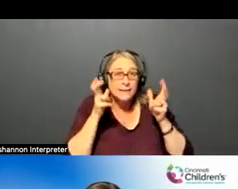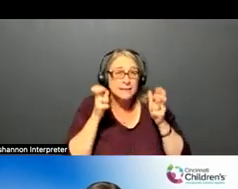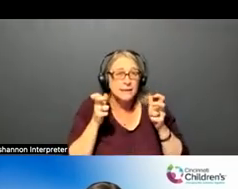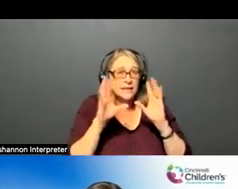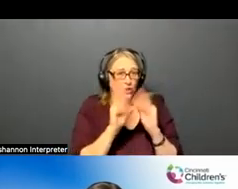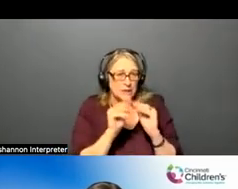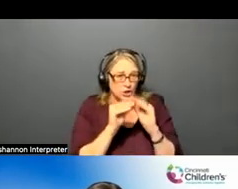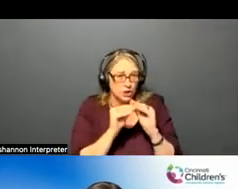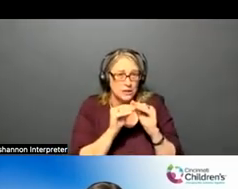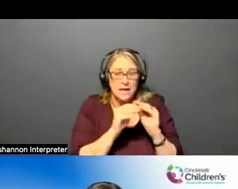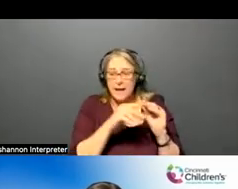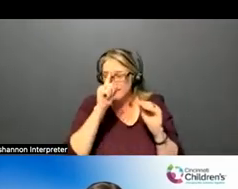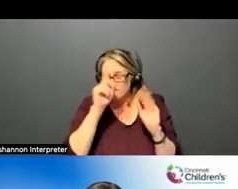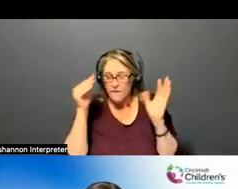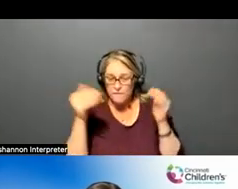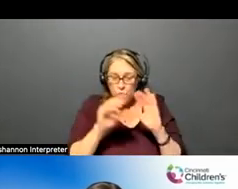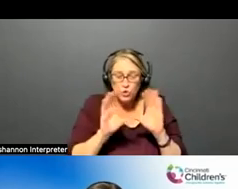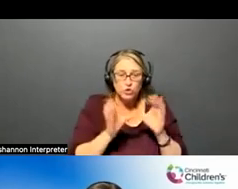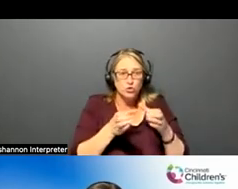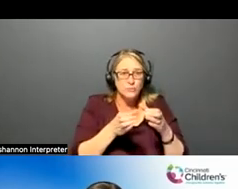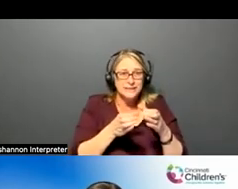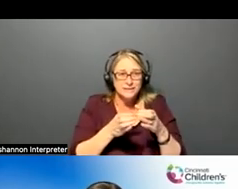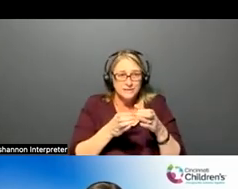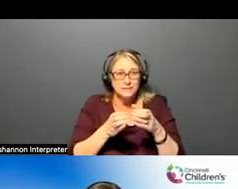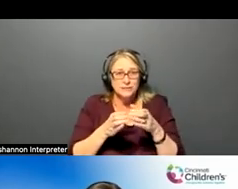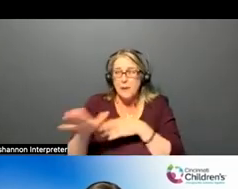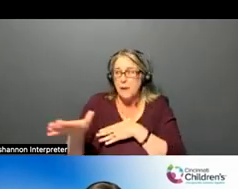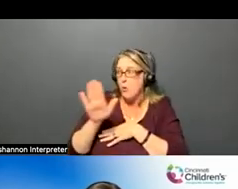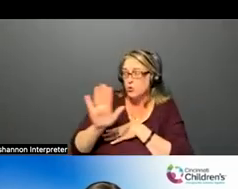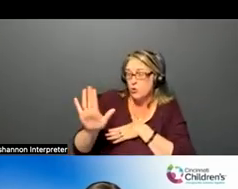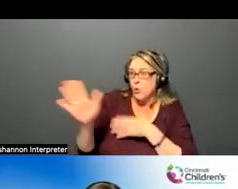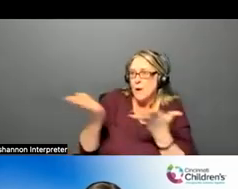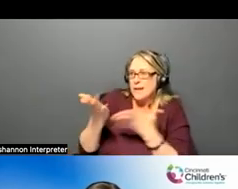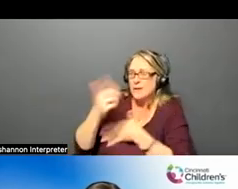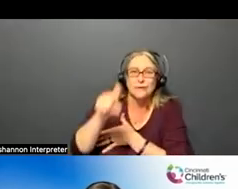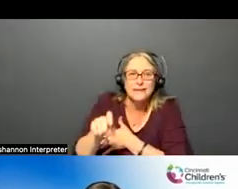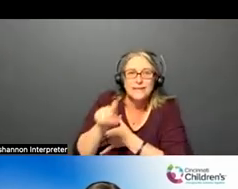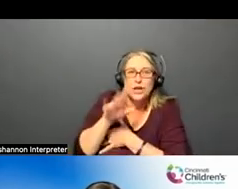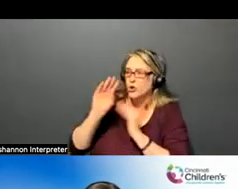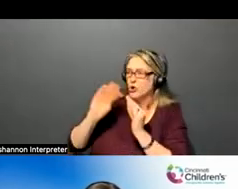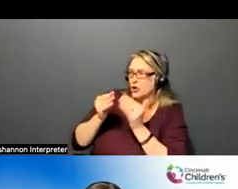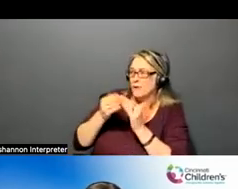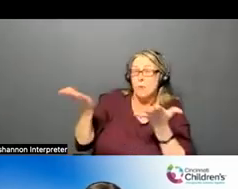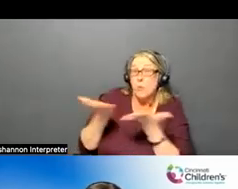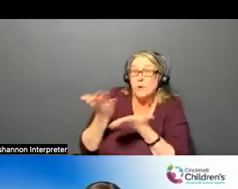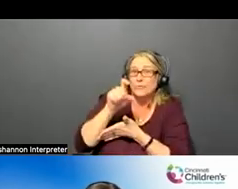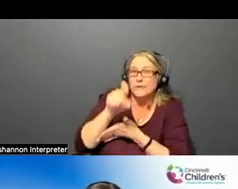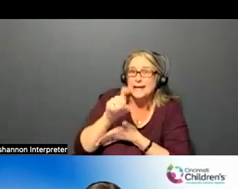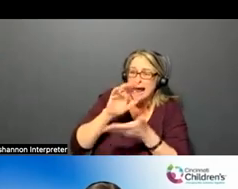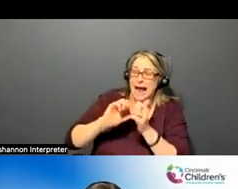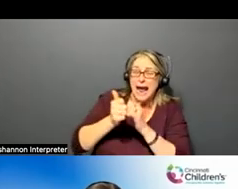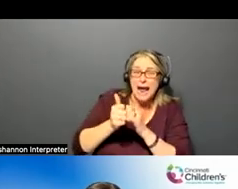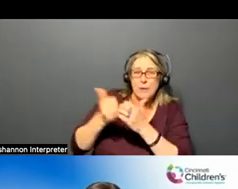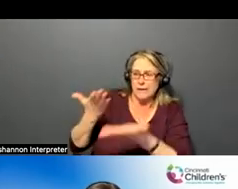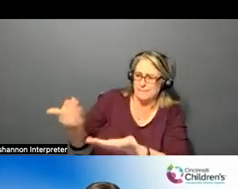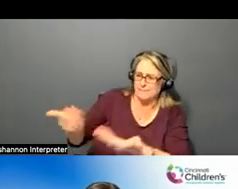have focus groups to hear from your consumers about what are the needs of the community, and also what are ways that we can invite them